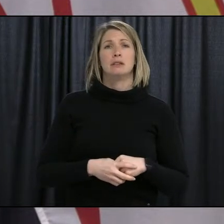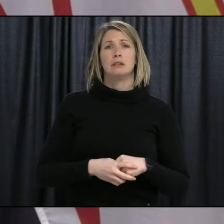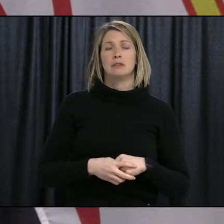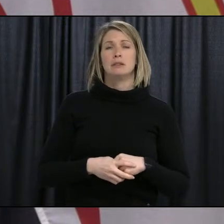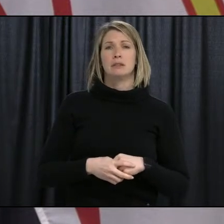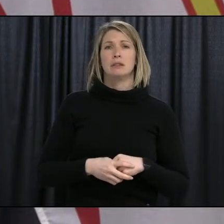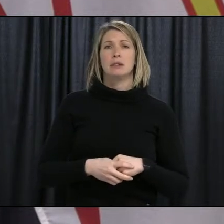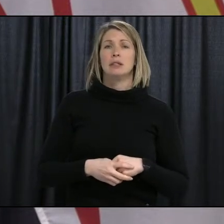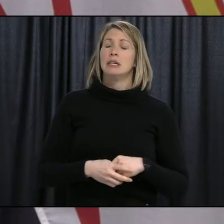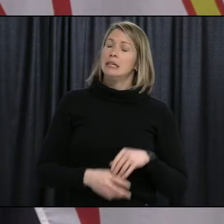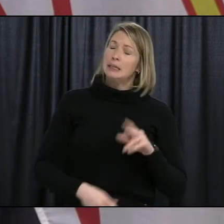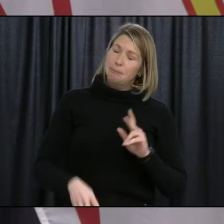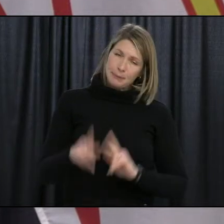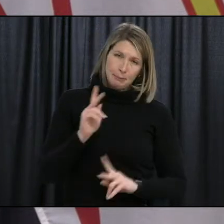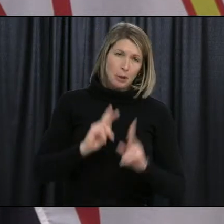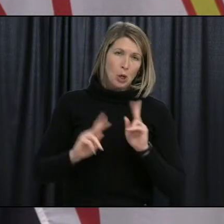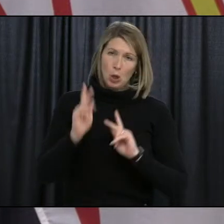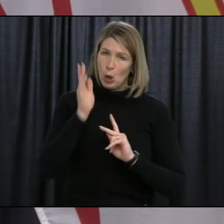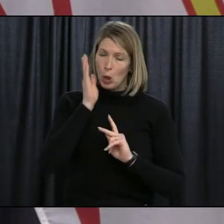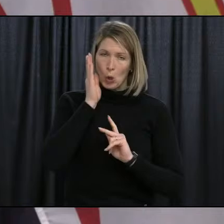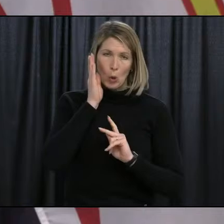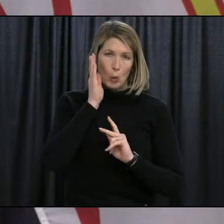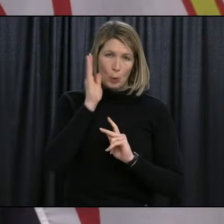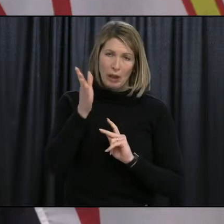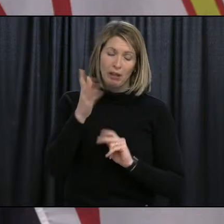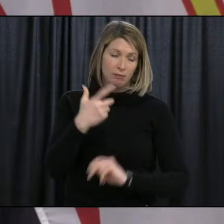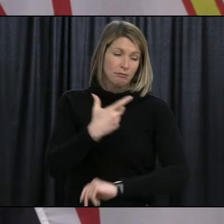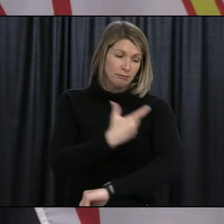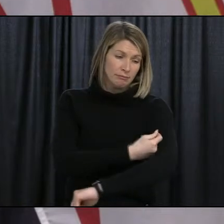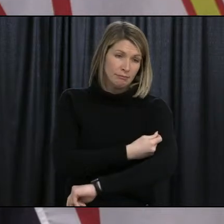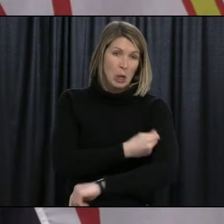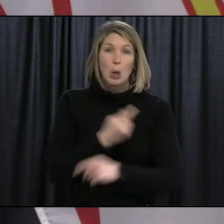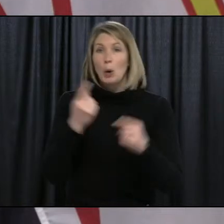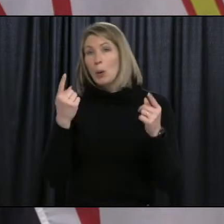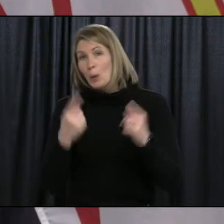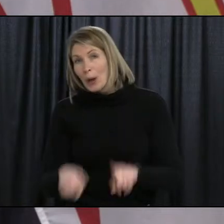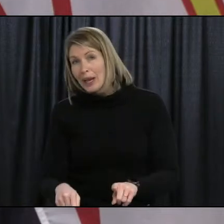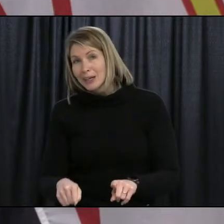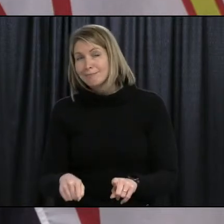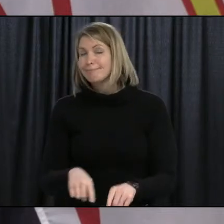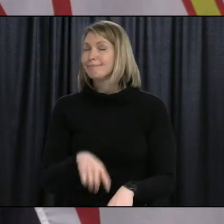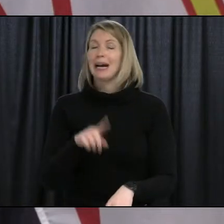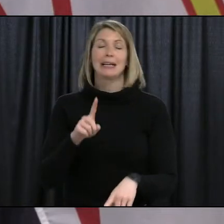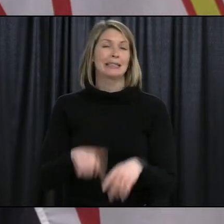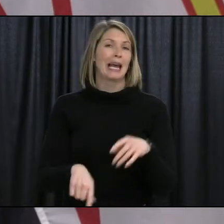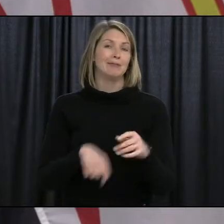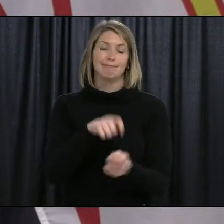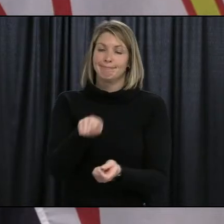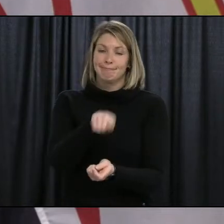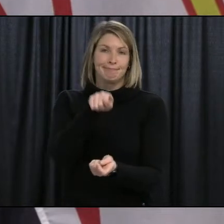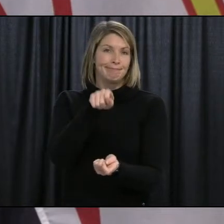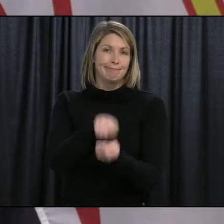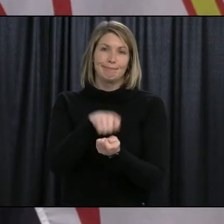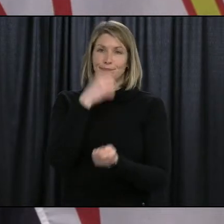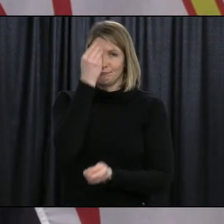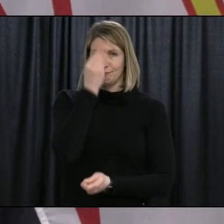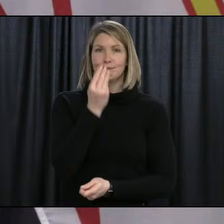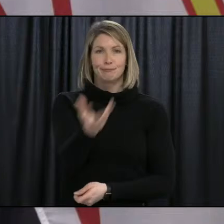people will get done throughout this group, but I really can't comment specifically on when one group's going to get done in relation to